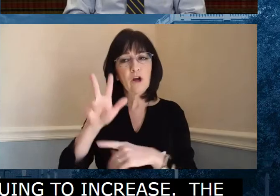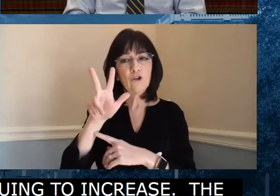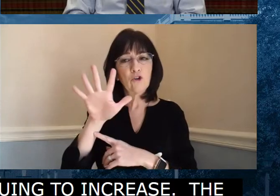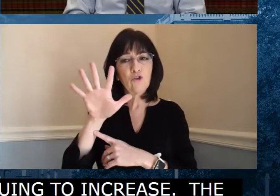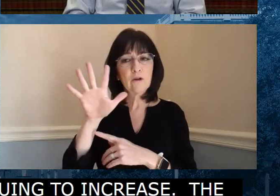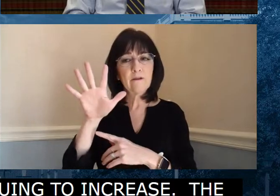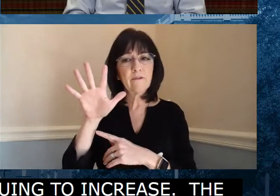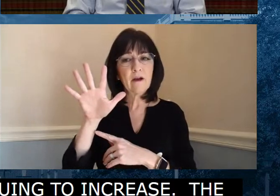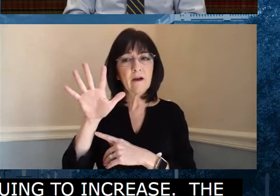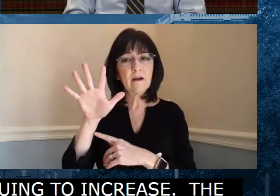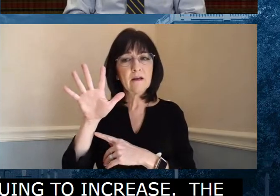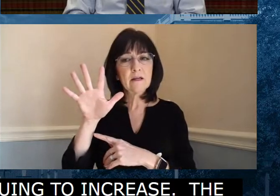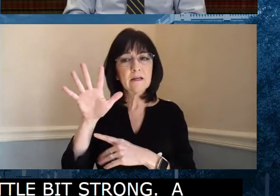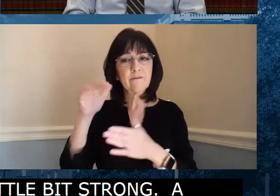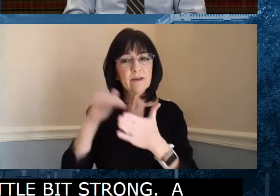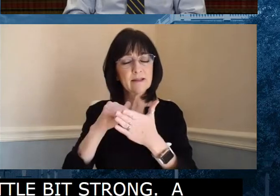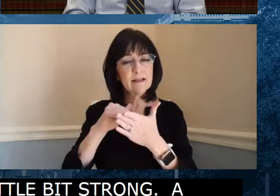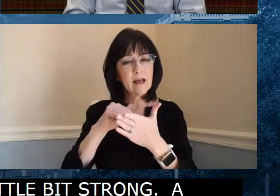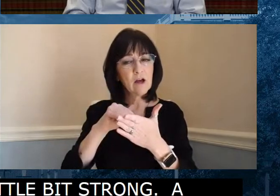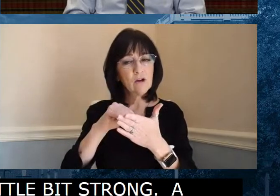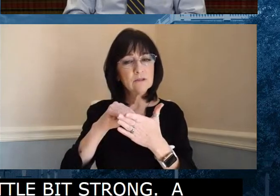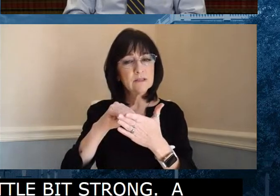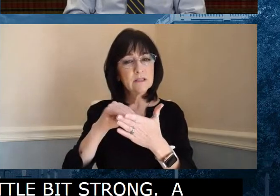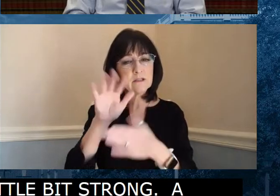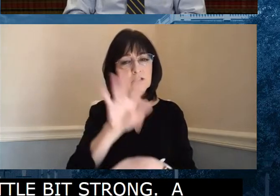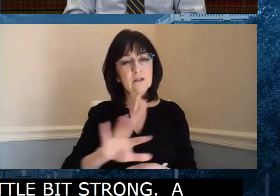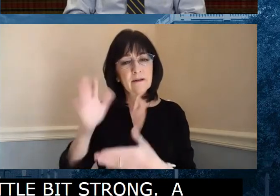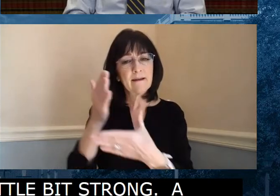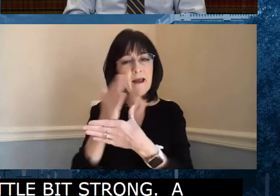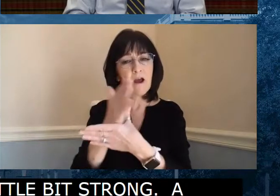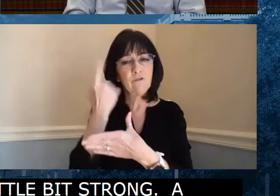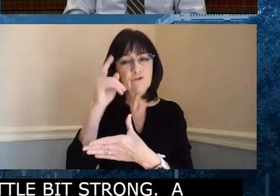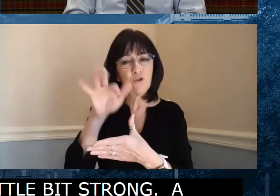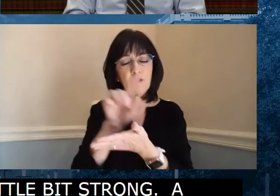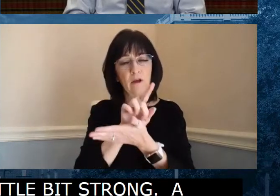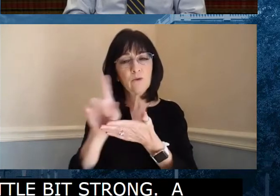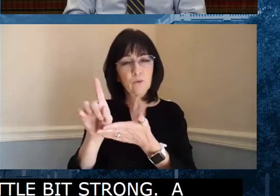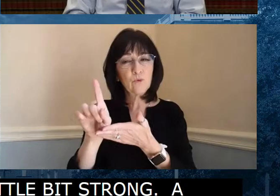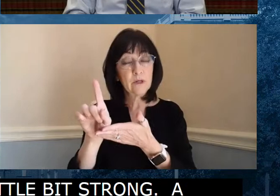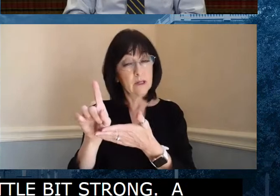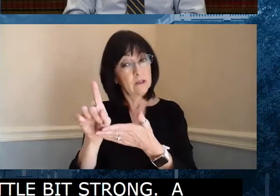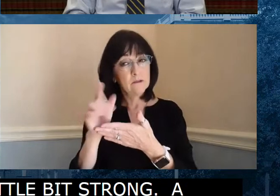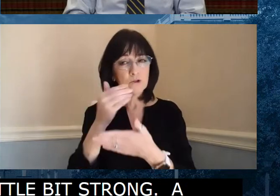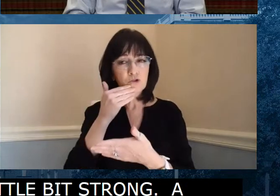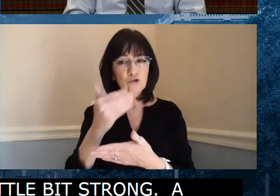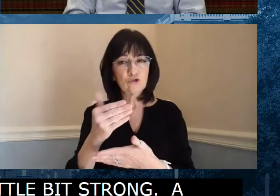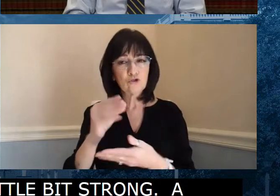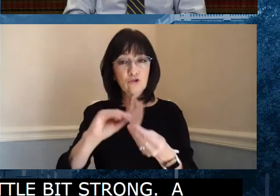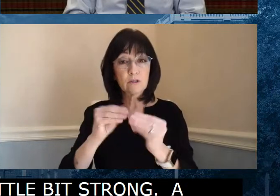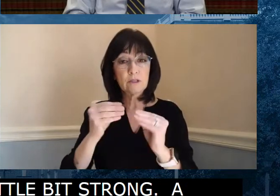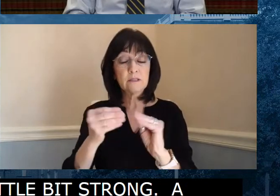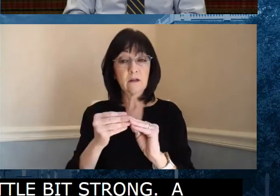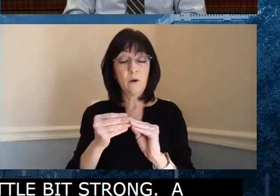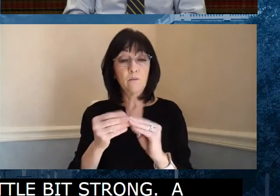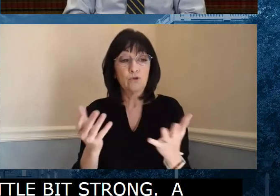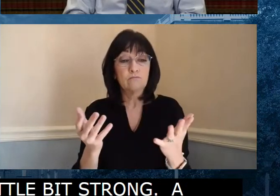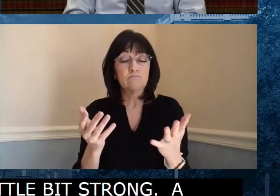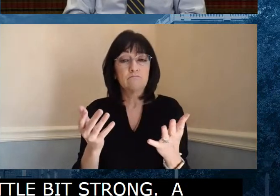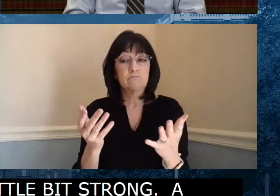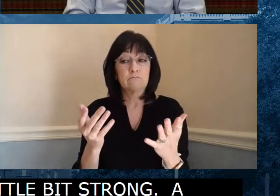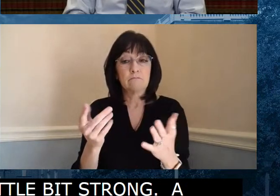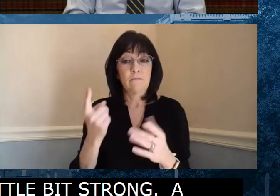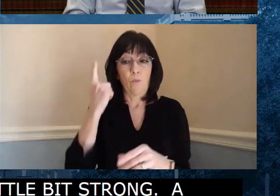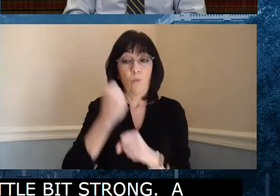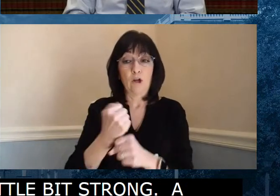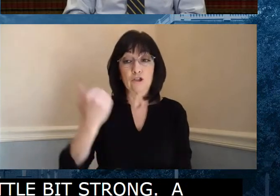35,000 a week. And so that's a pretty good number given what we expected a year ago. Obviously,